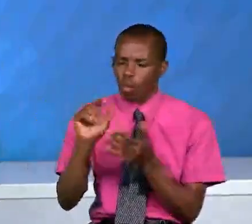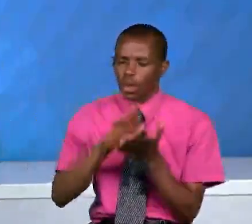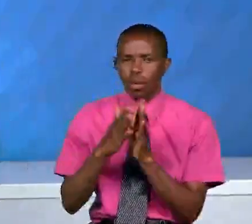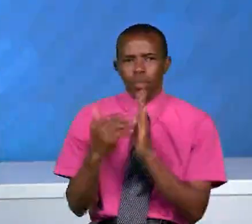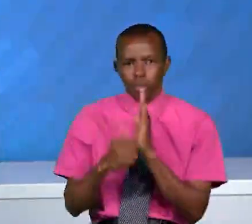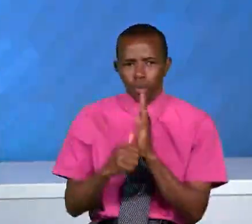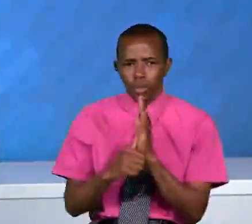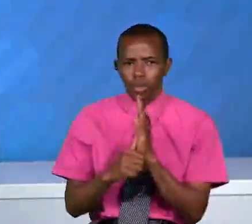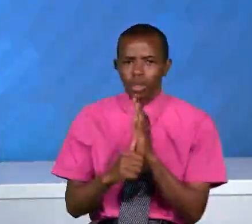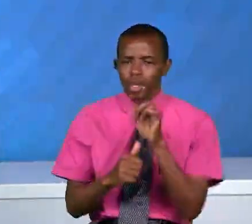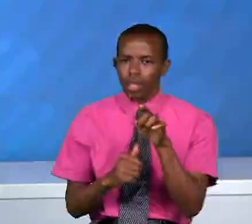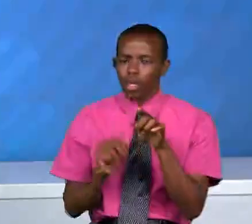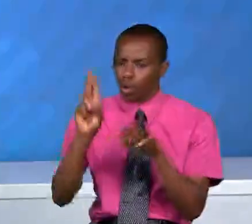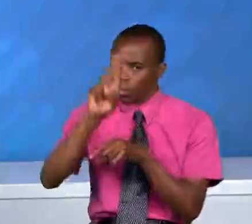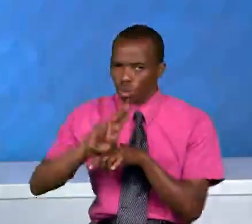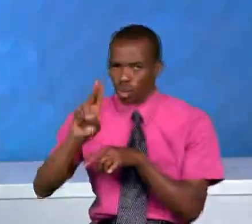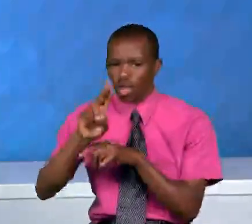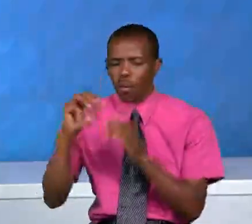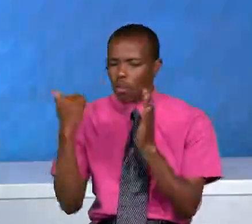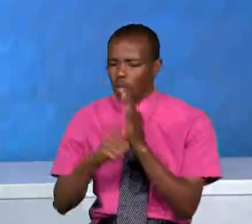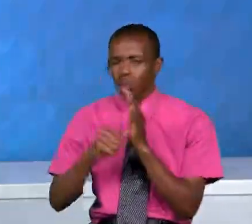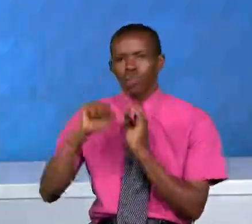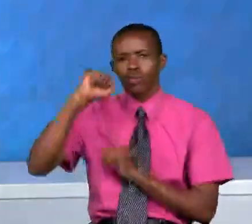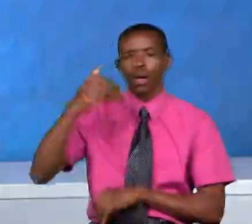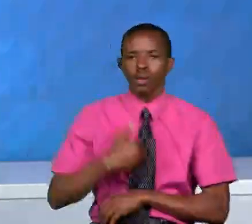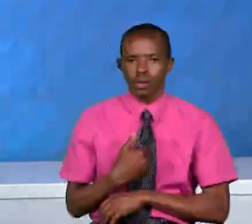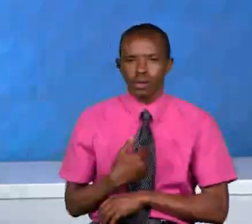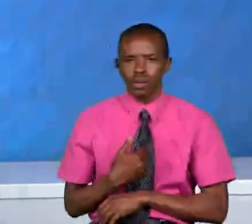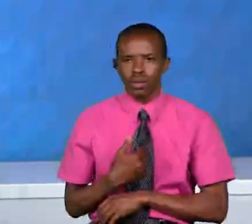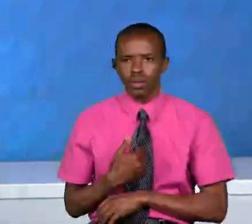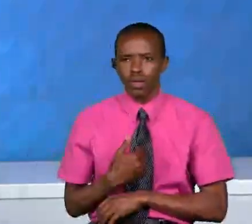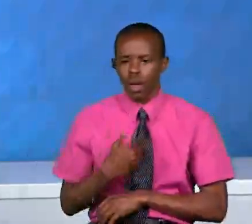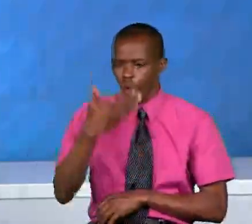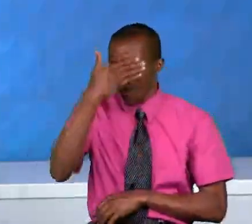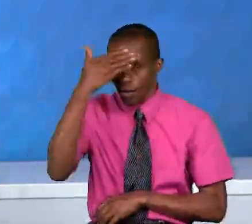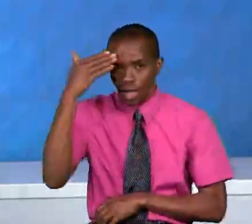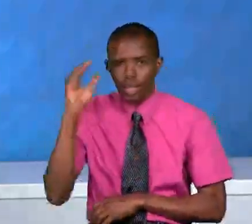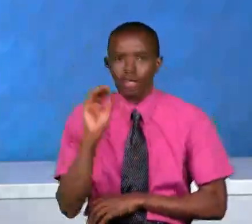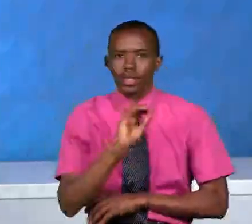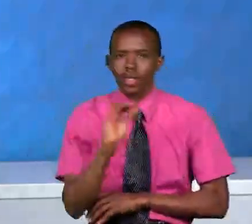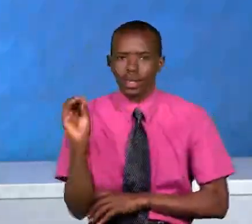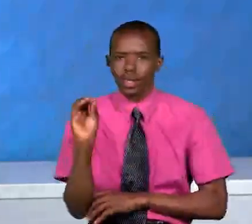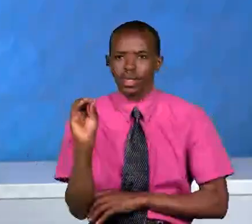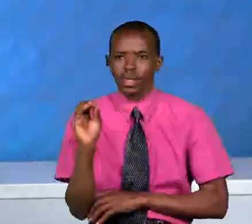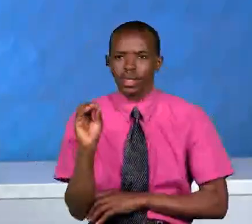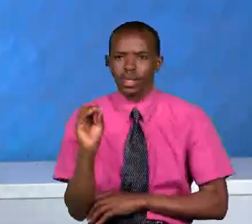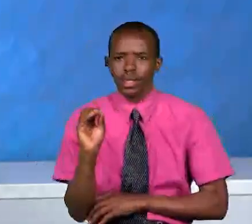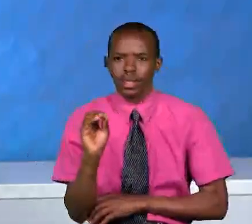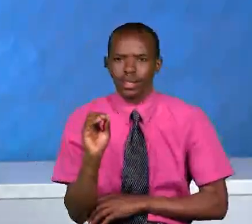That this is going to be used, and this is the problem with politics of not forgetting. And Fred,